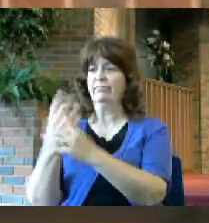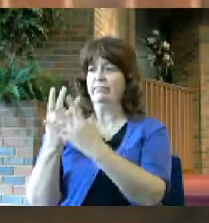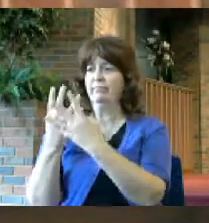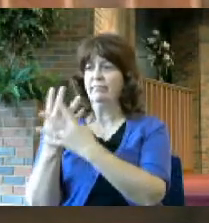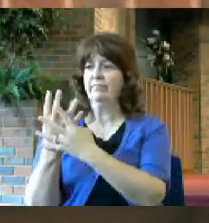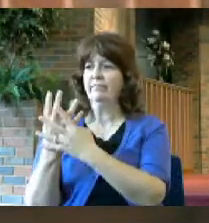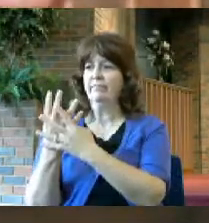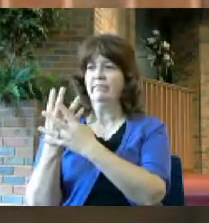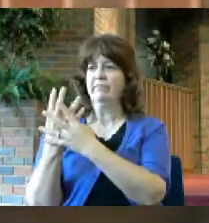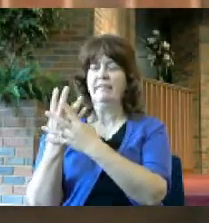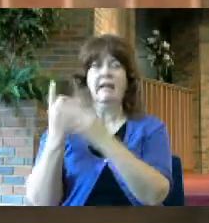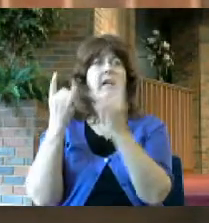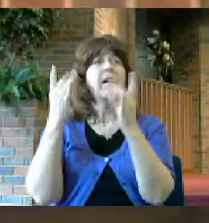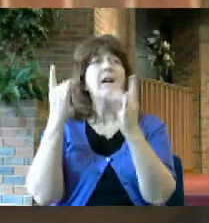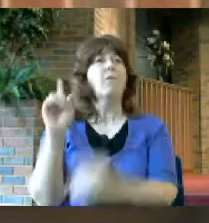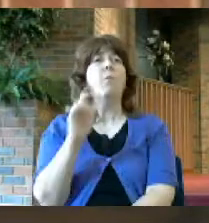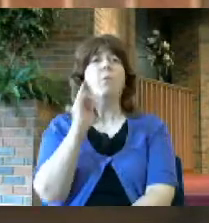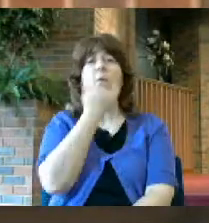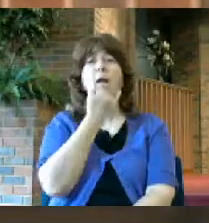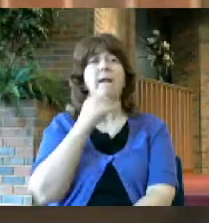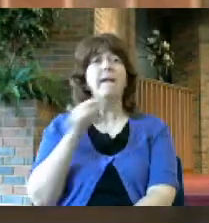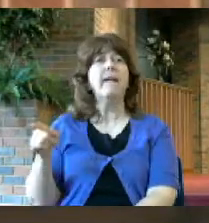a spirit, an infirmity,